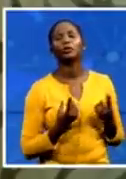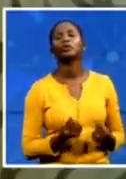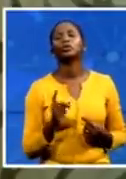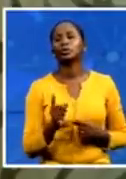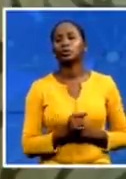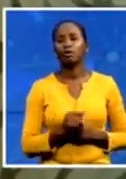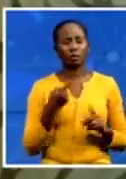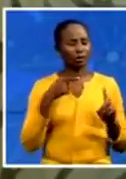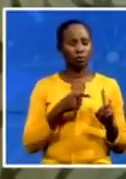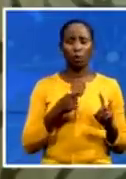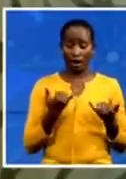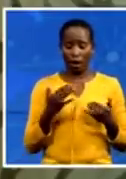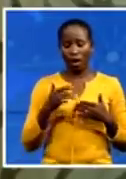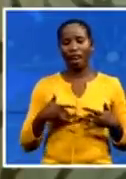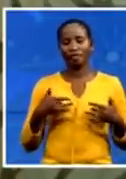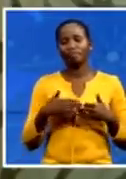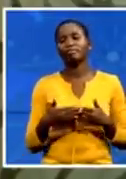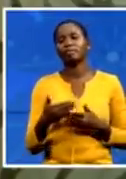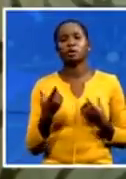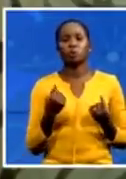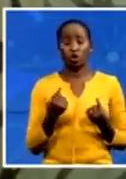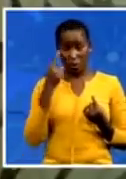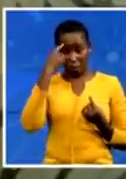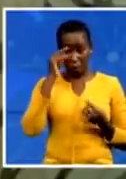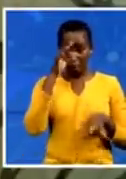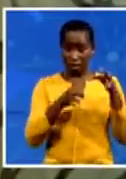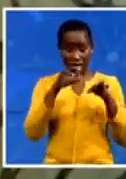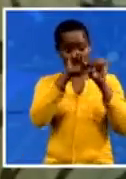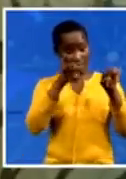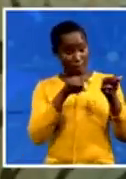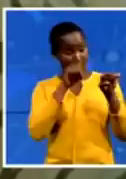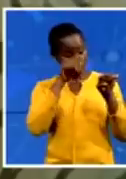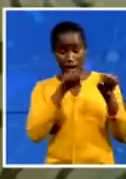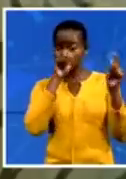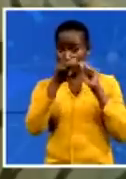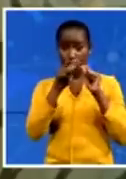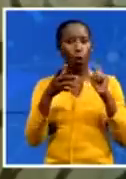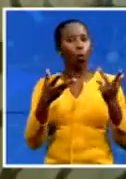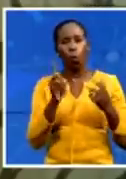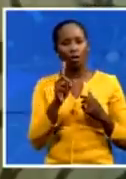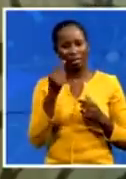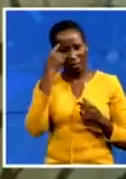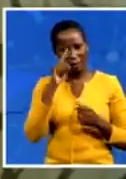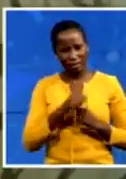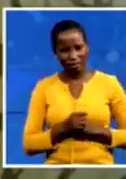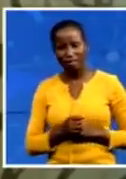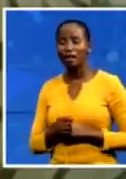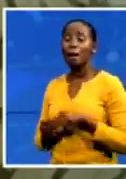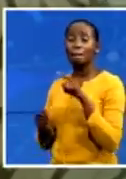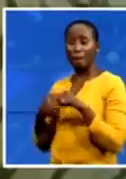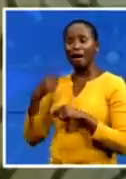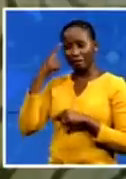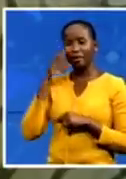political system? Does it need to change? Does it need to reform? I think so, and I think anyone in South Africa who's living with the high cost of